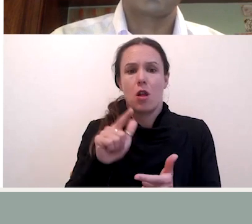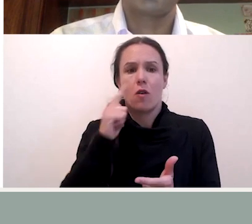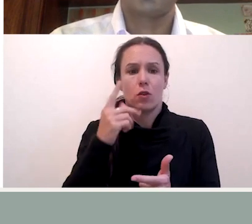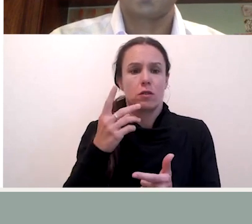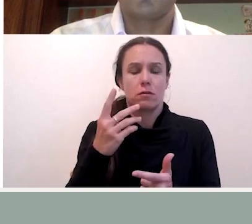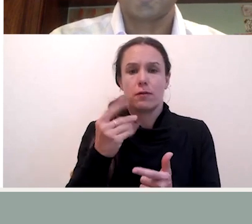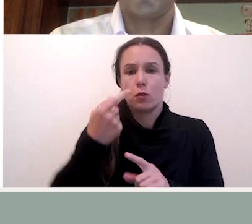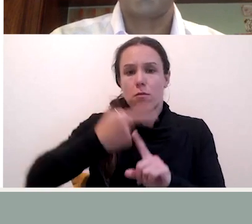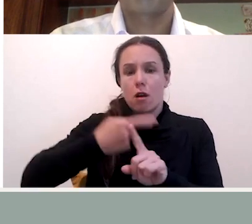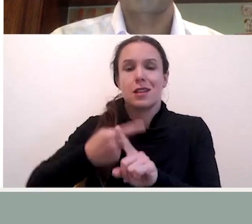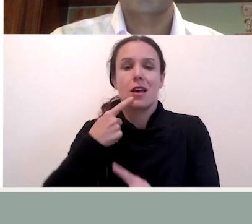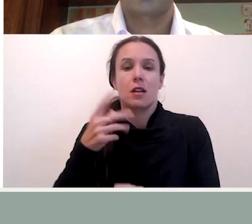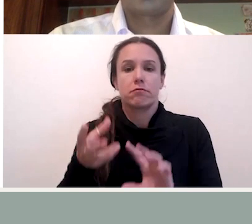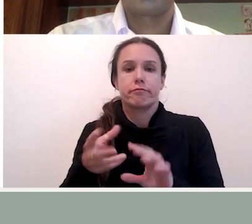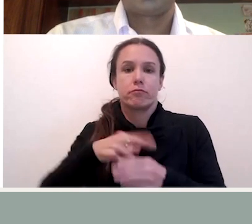response rates were 37%.